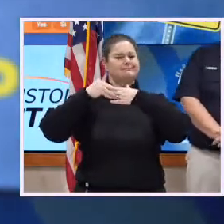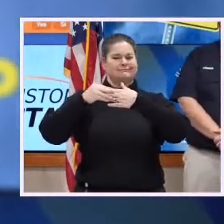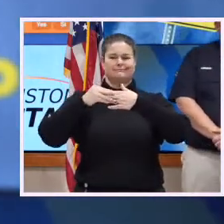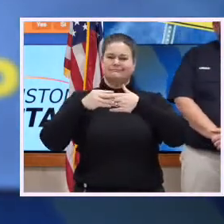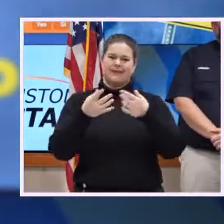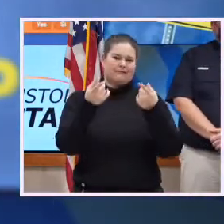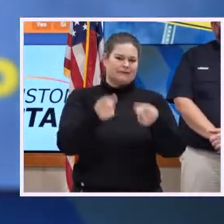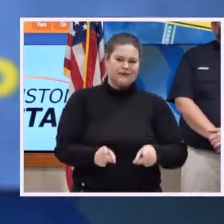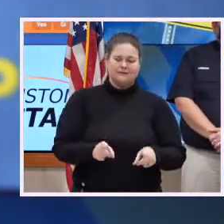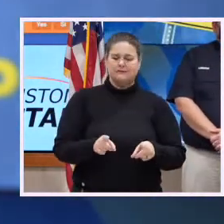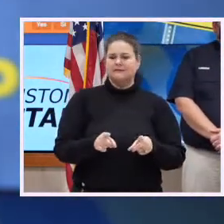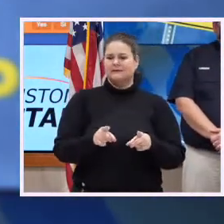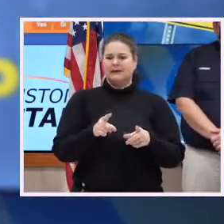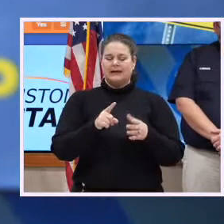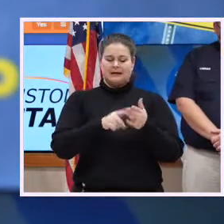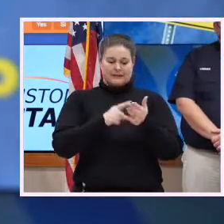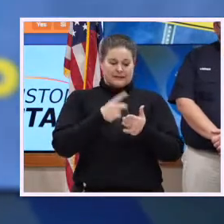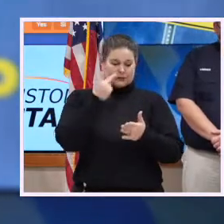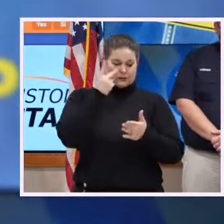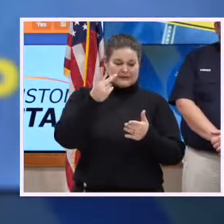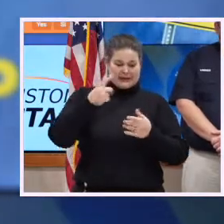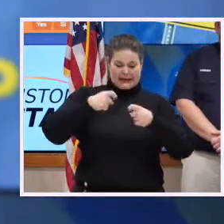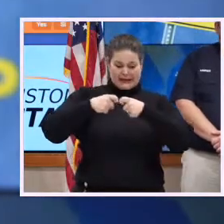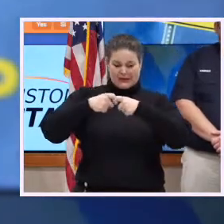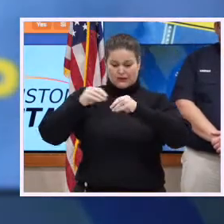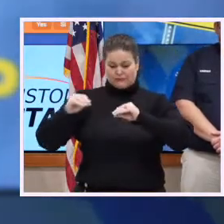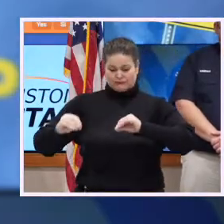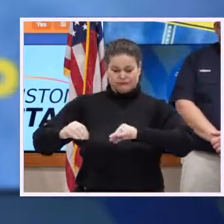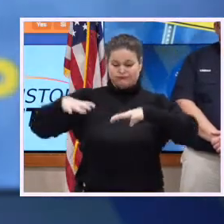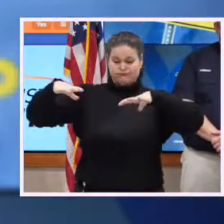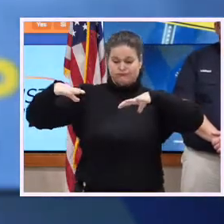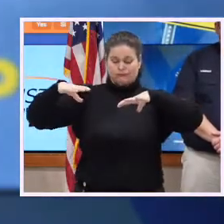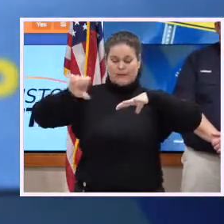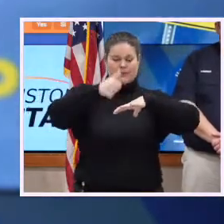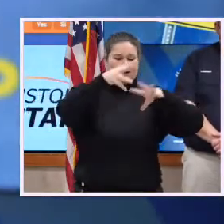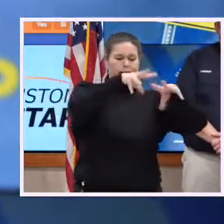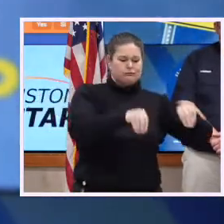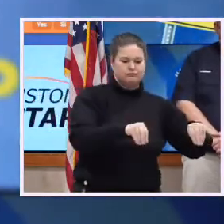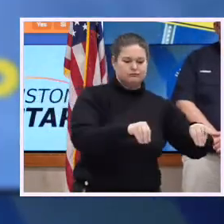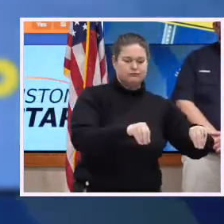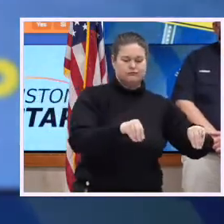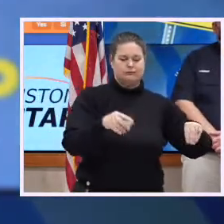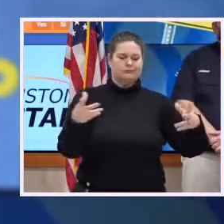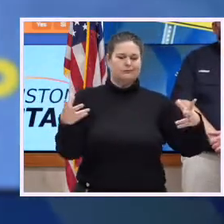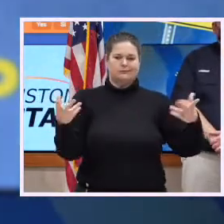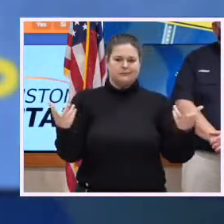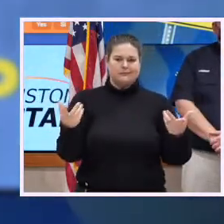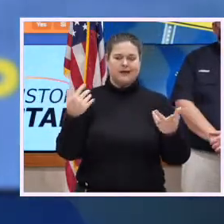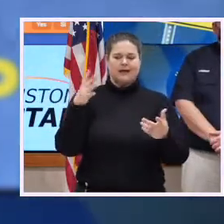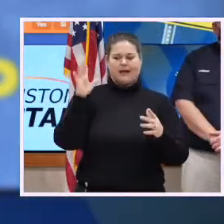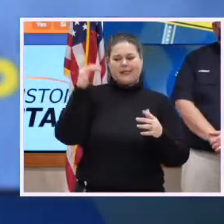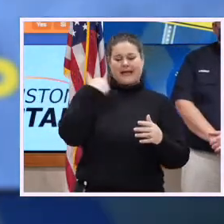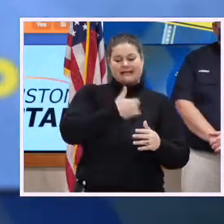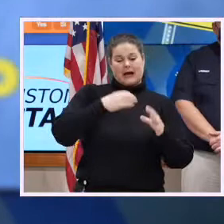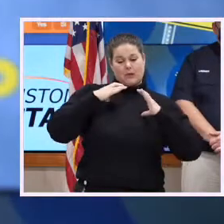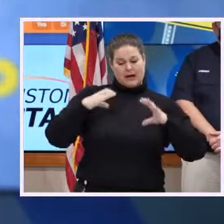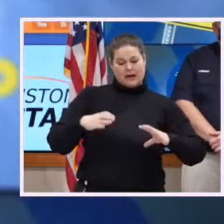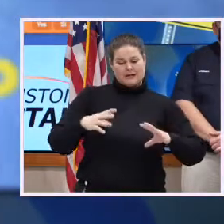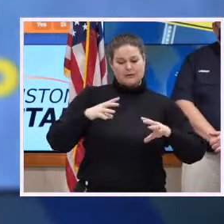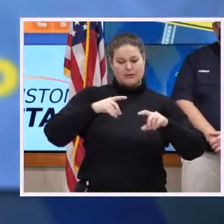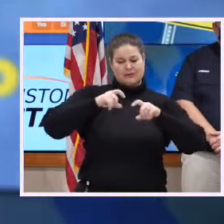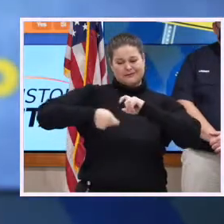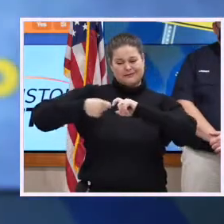where you see generation come online and then you see other generation go offline, which is why our customer outage